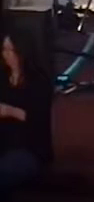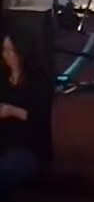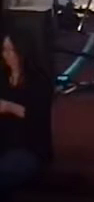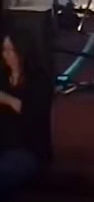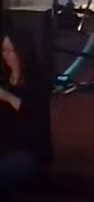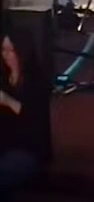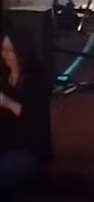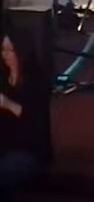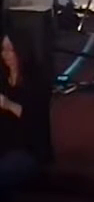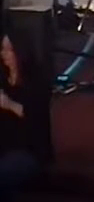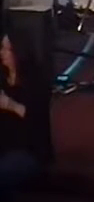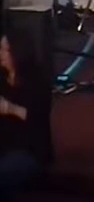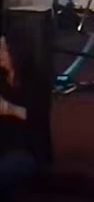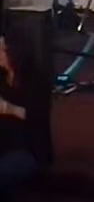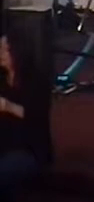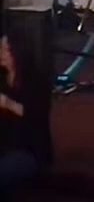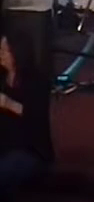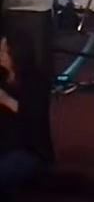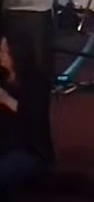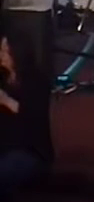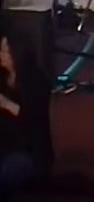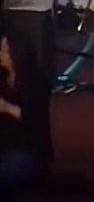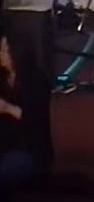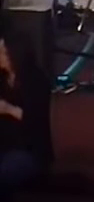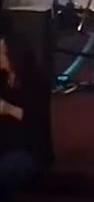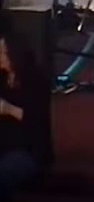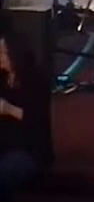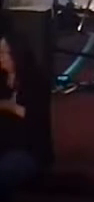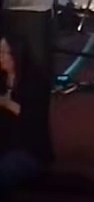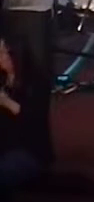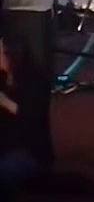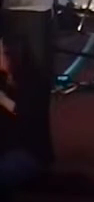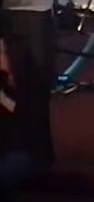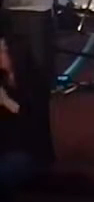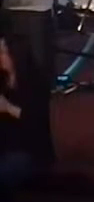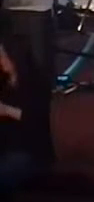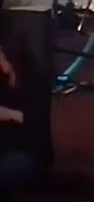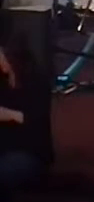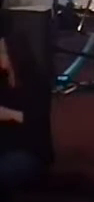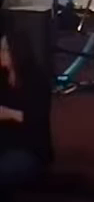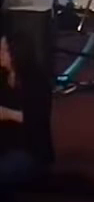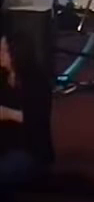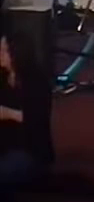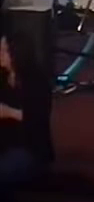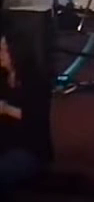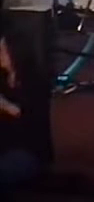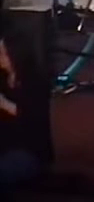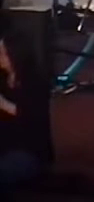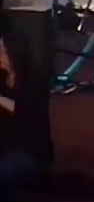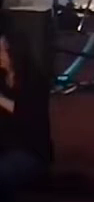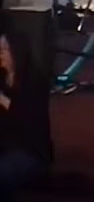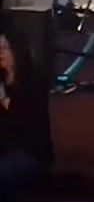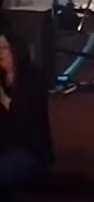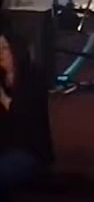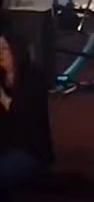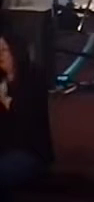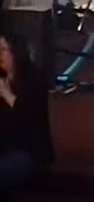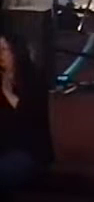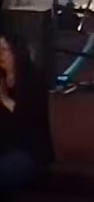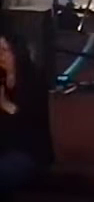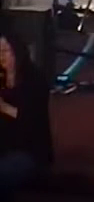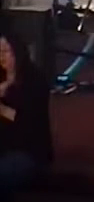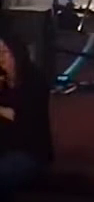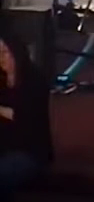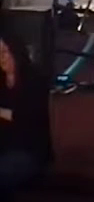then what's the whole point? But at the same time, we really have to be able to speak the truth in love, because love conveys the idea that you actually